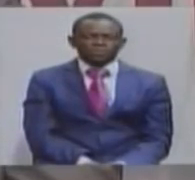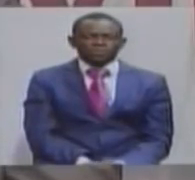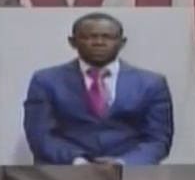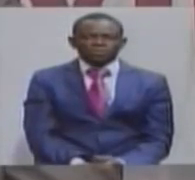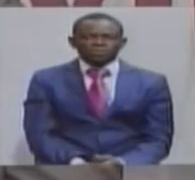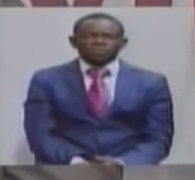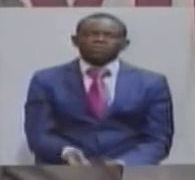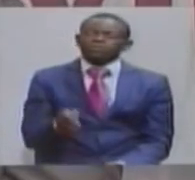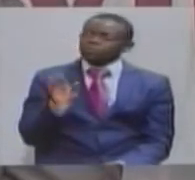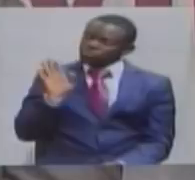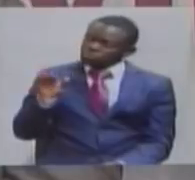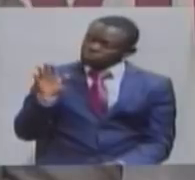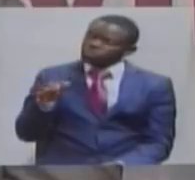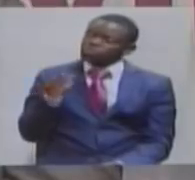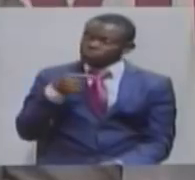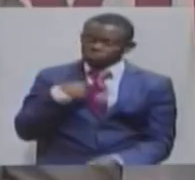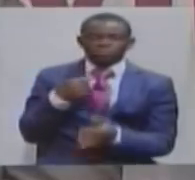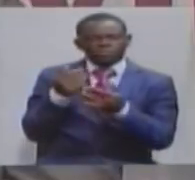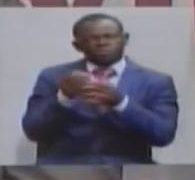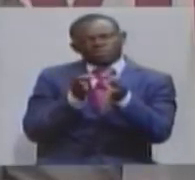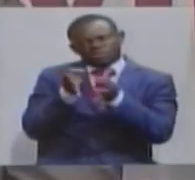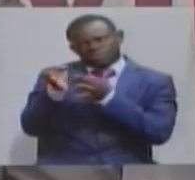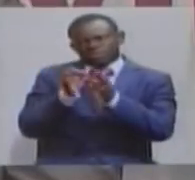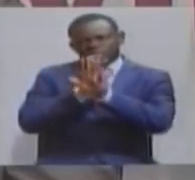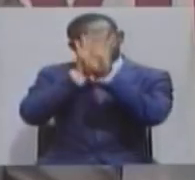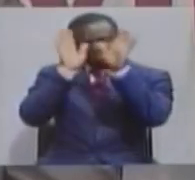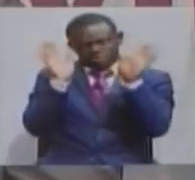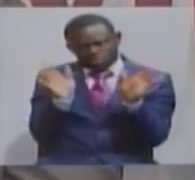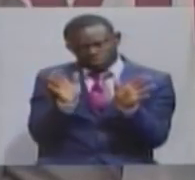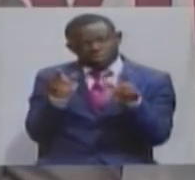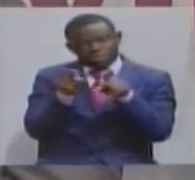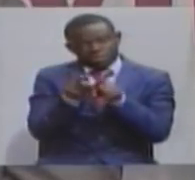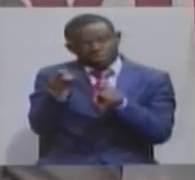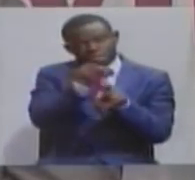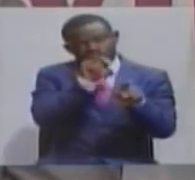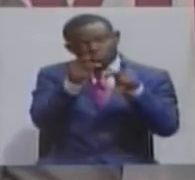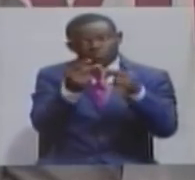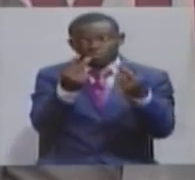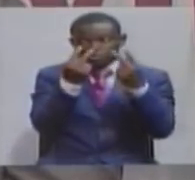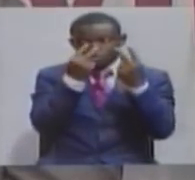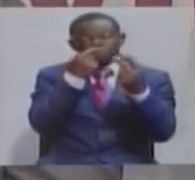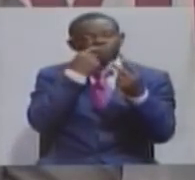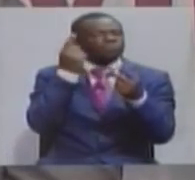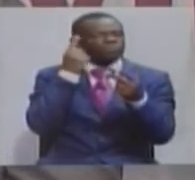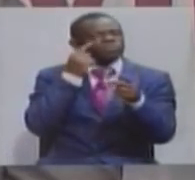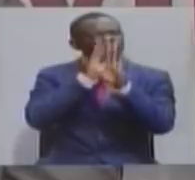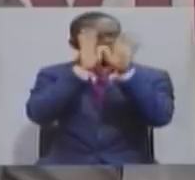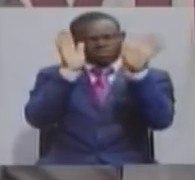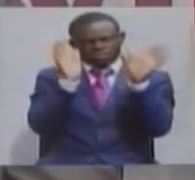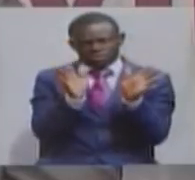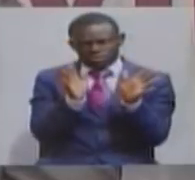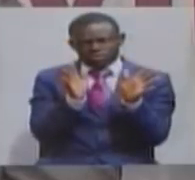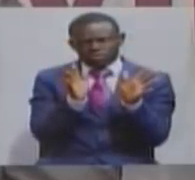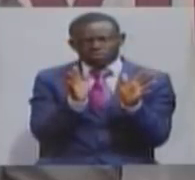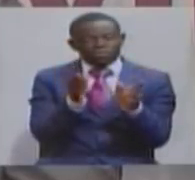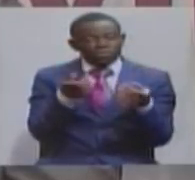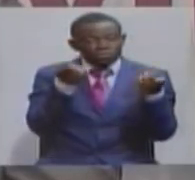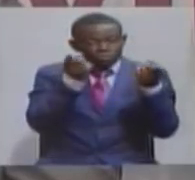the viewers, is that for us in government and in the Patriotic Front, dialogue shall not be considered as an